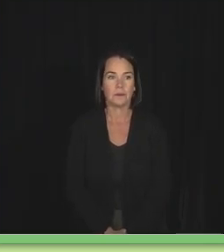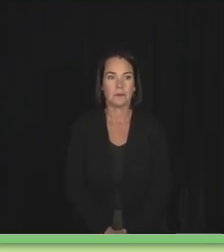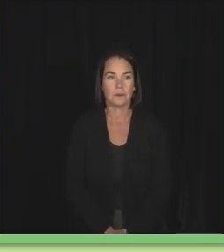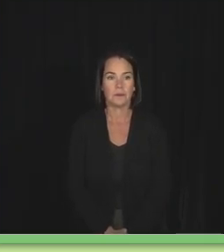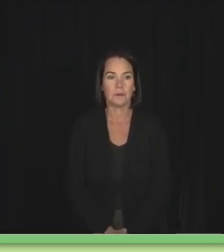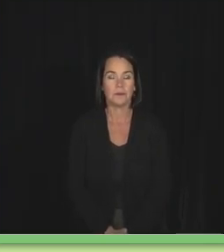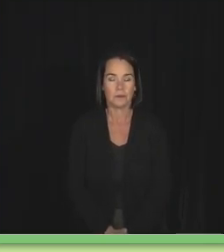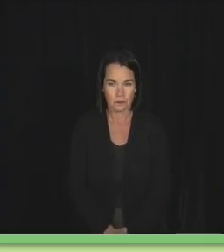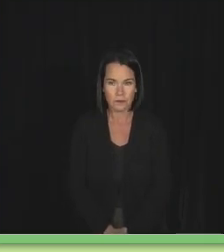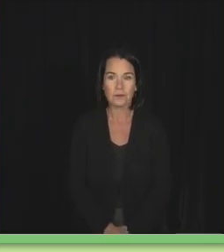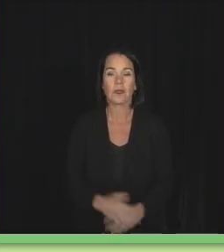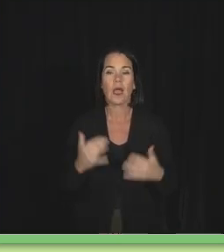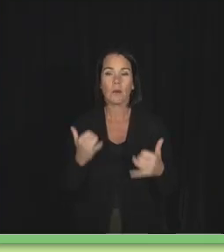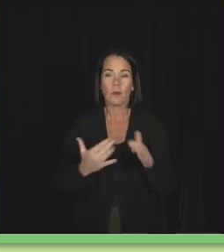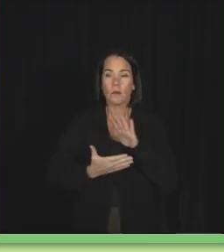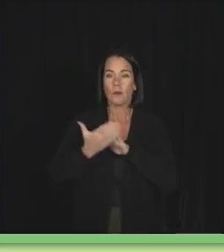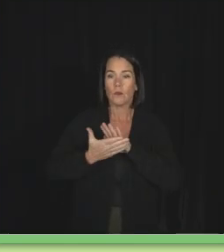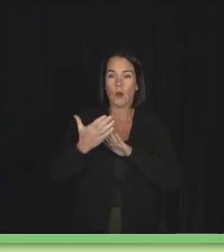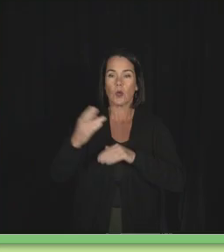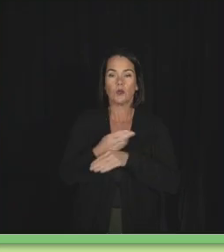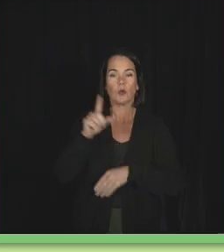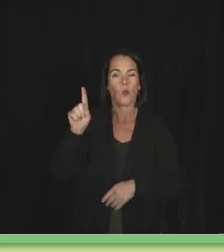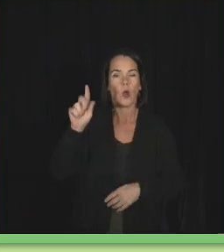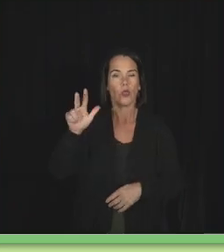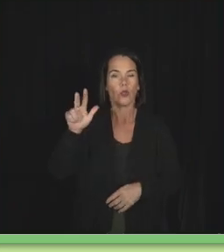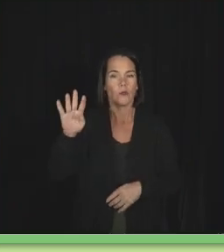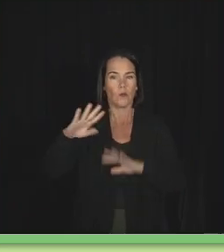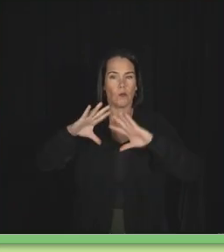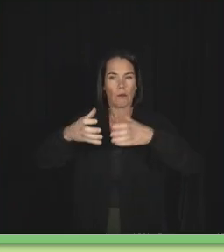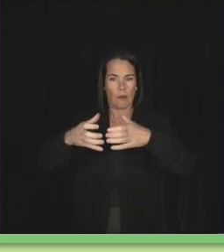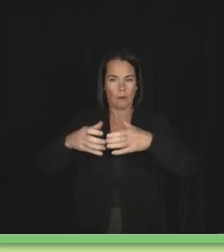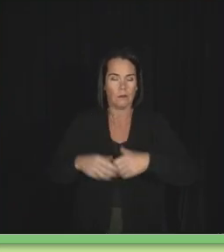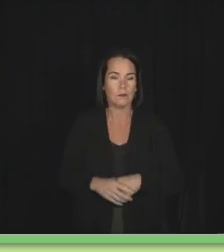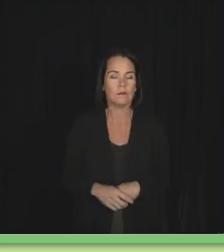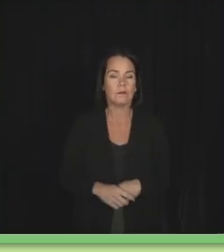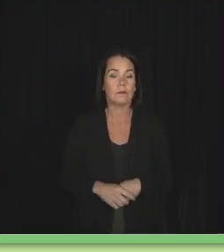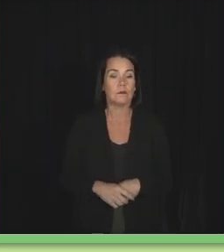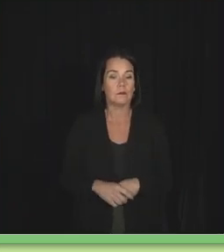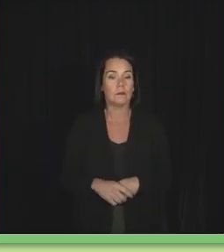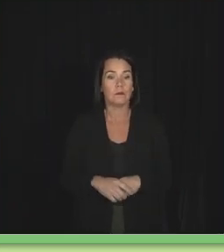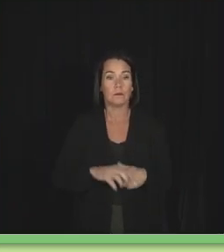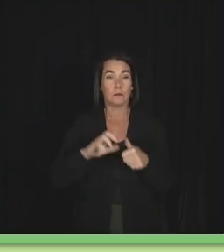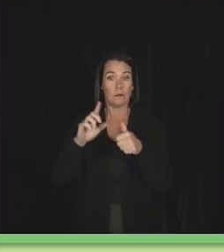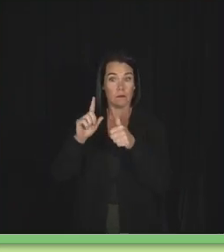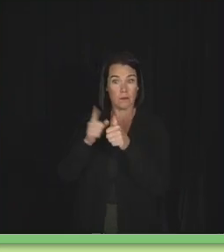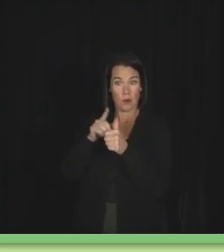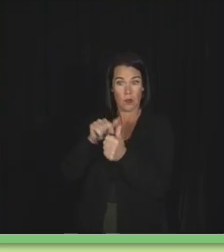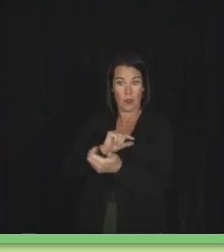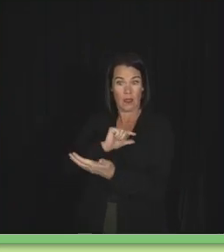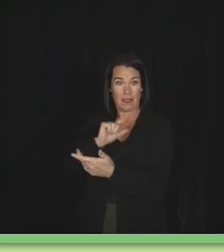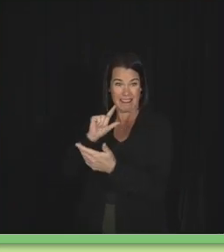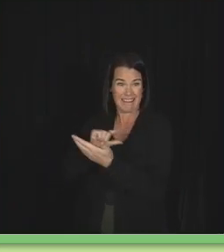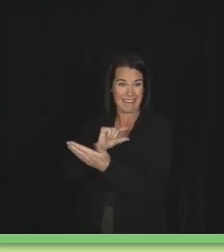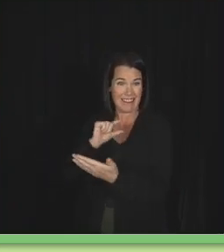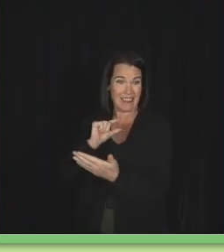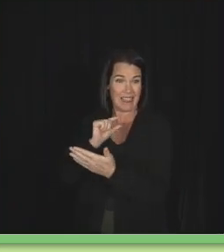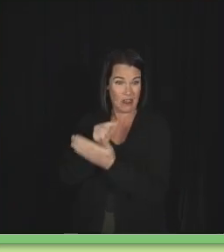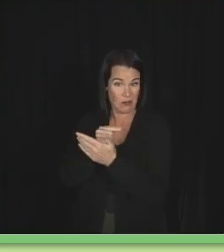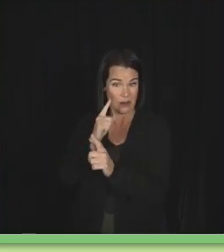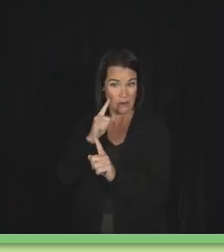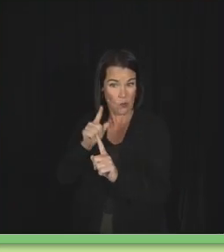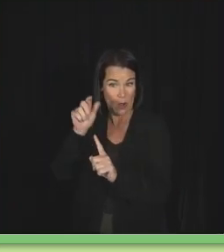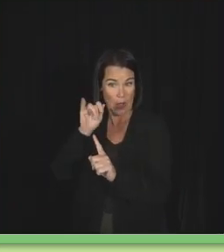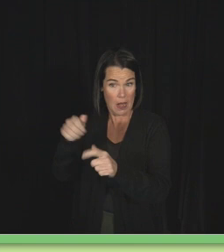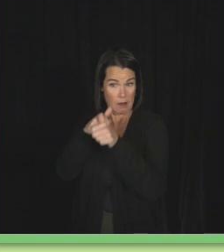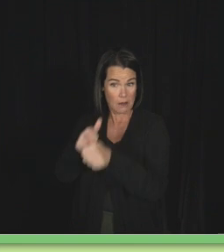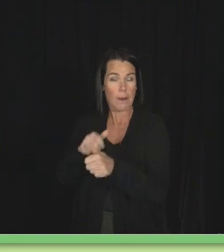So I'm going to run it on a 134 cluster. First guarantee of the AI conformance platform is that it's going to